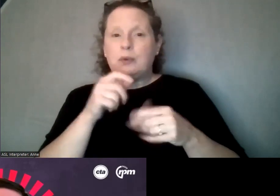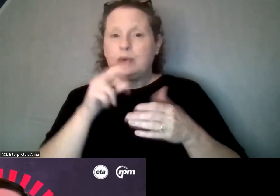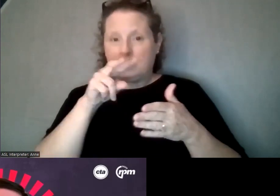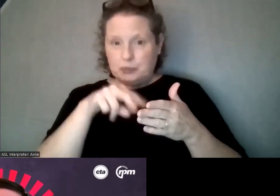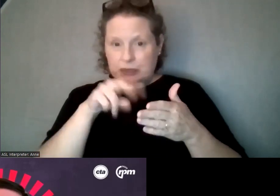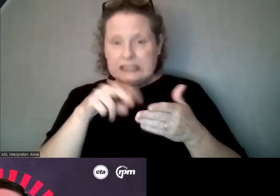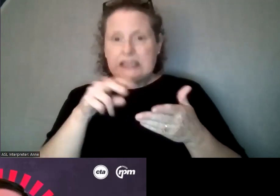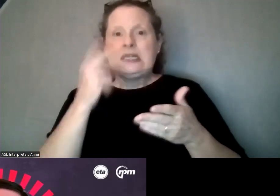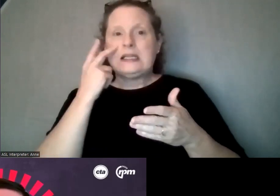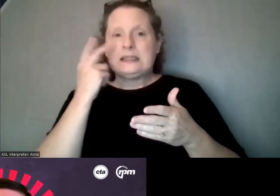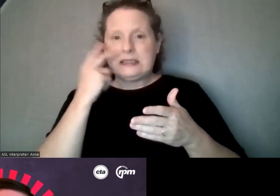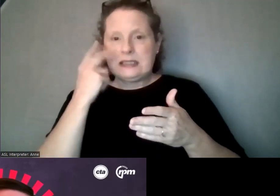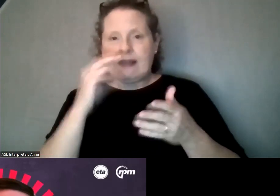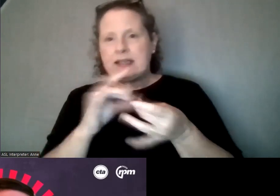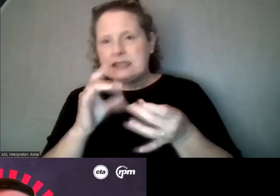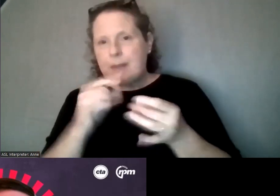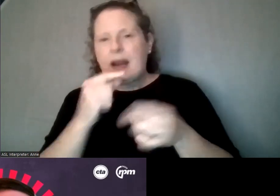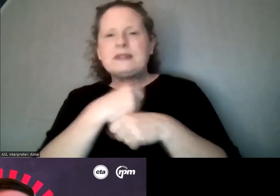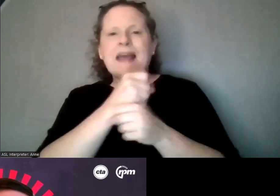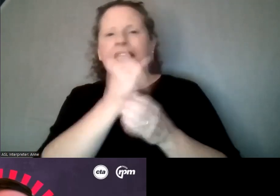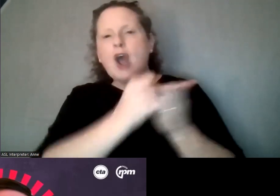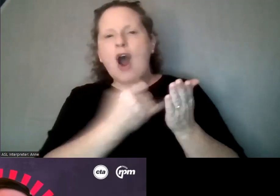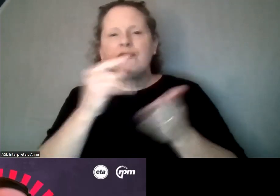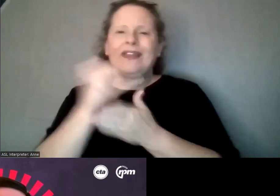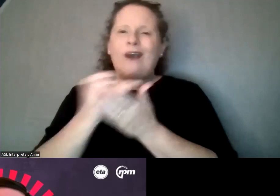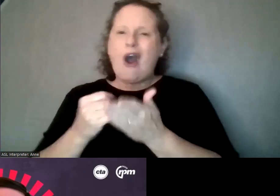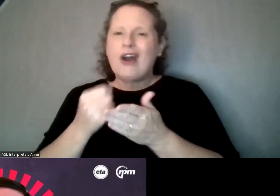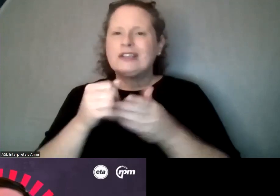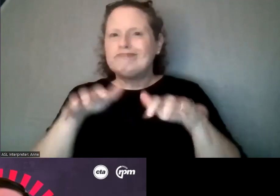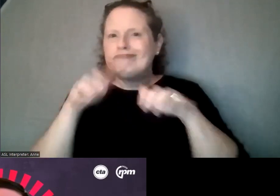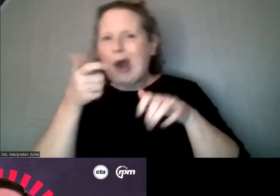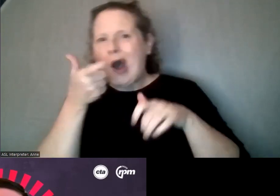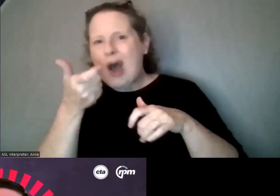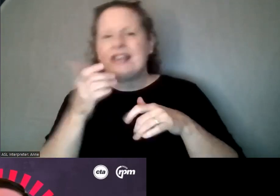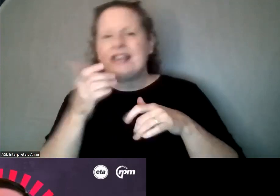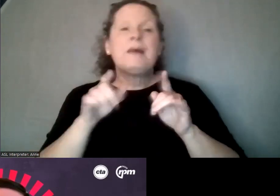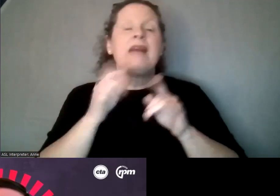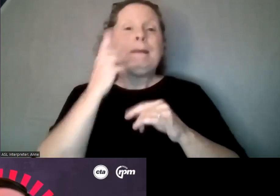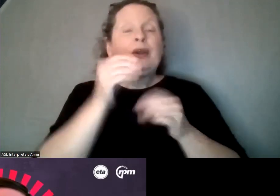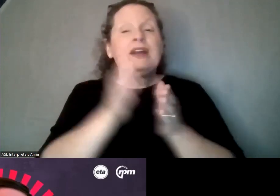making art to the art audience. But then the beauty of the public art is